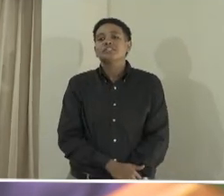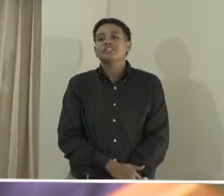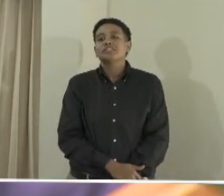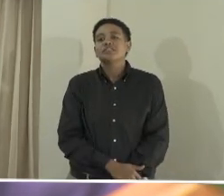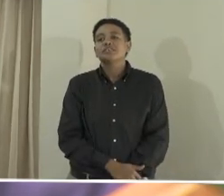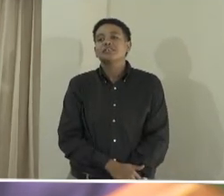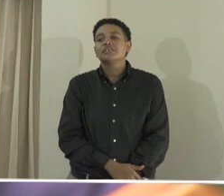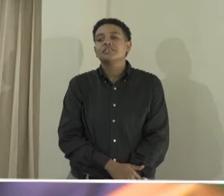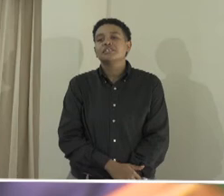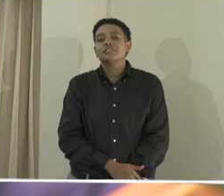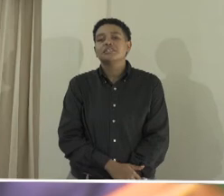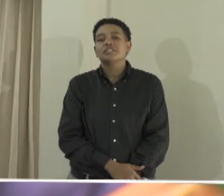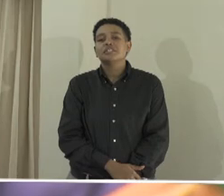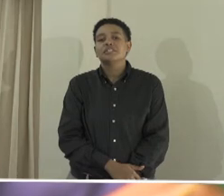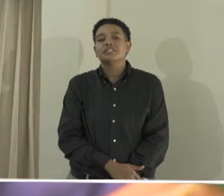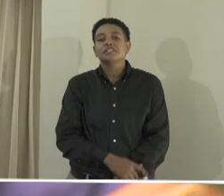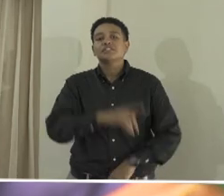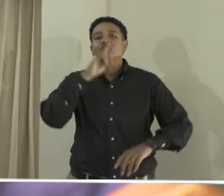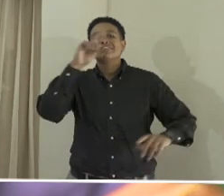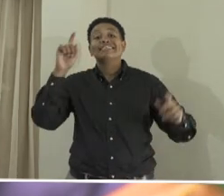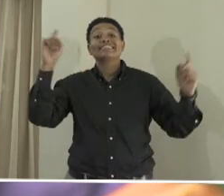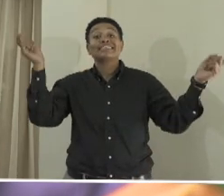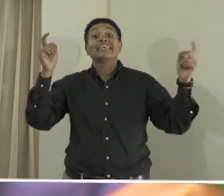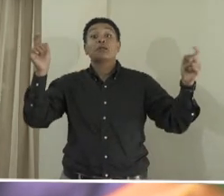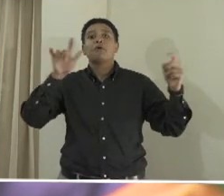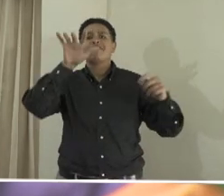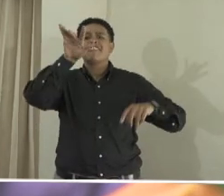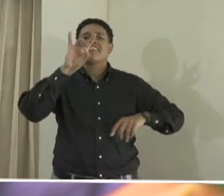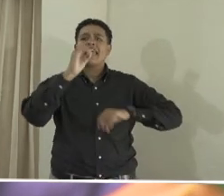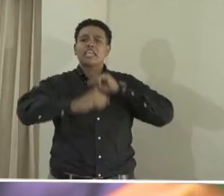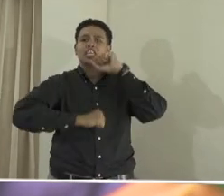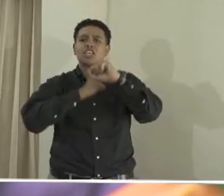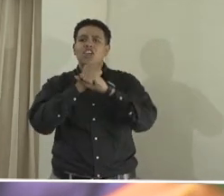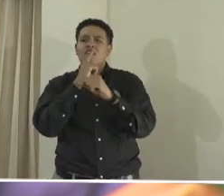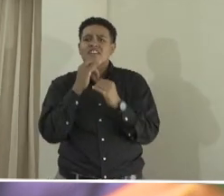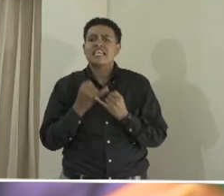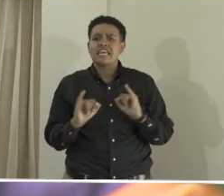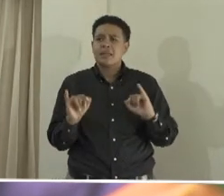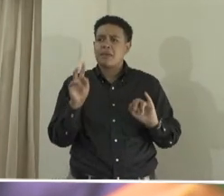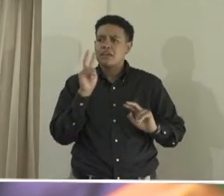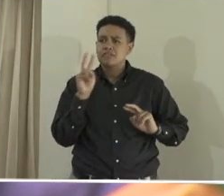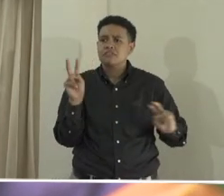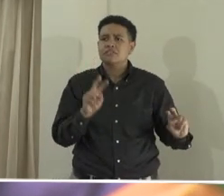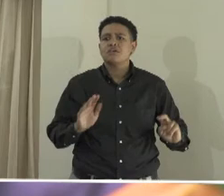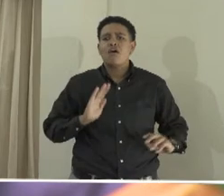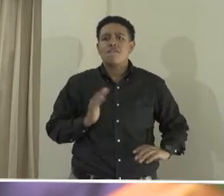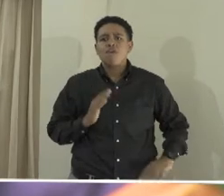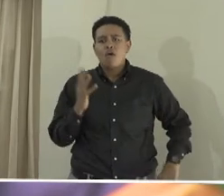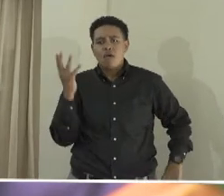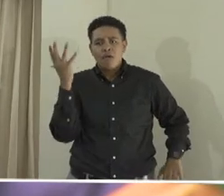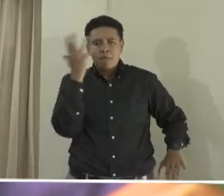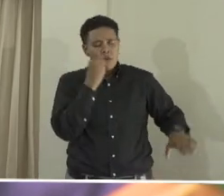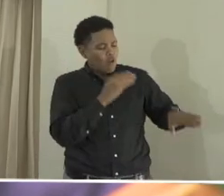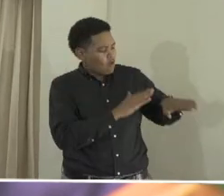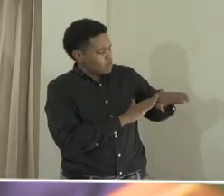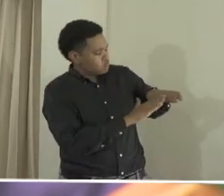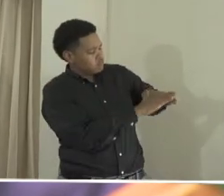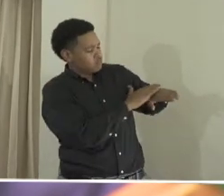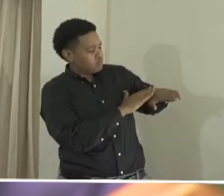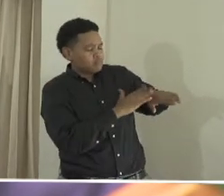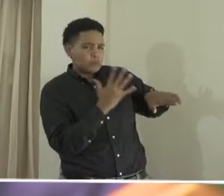The celebration of the 50th year of independence of our beloved island home,